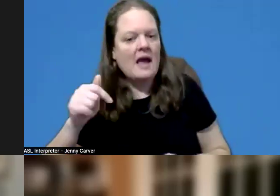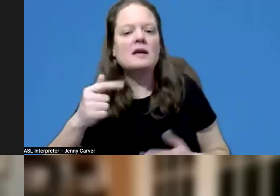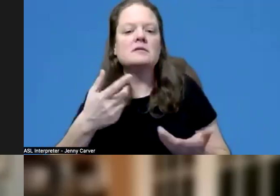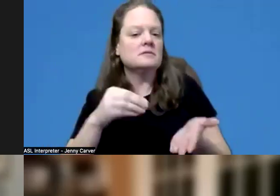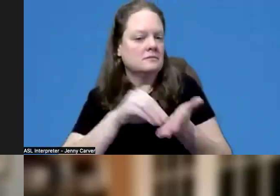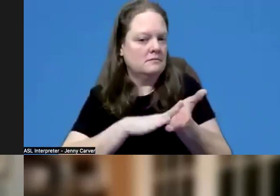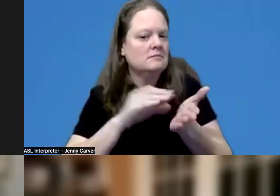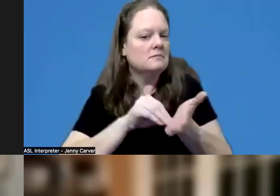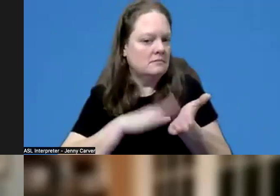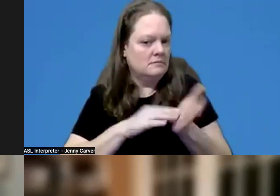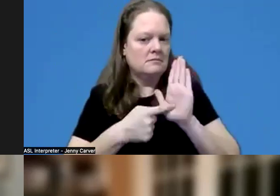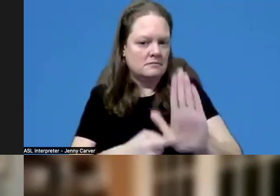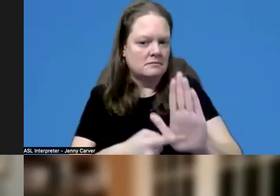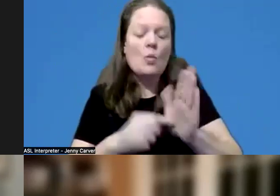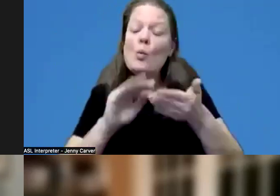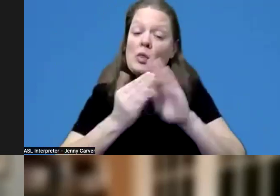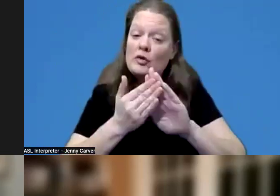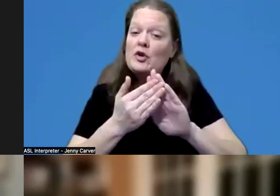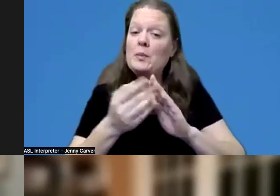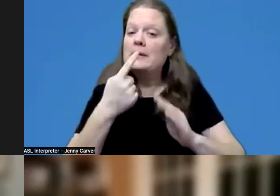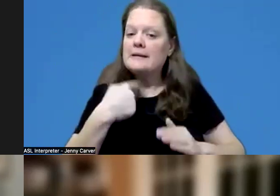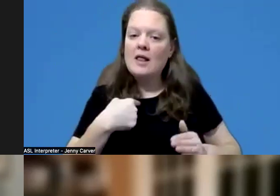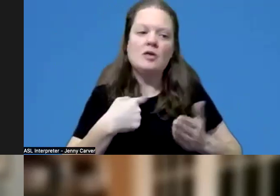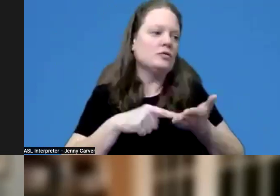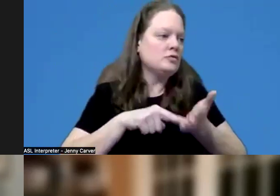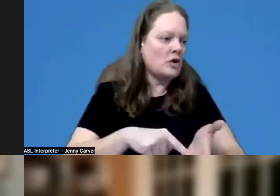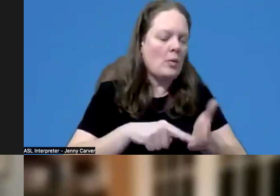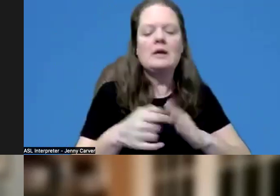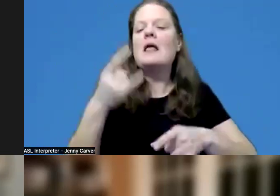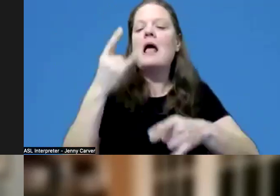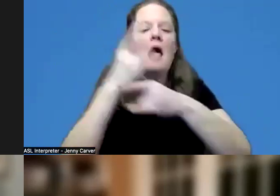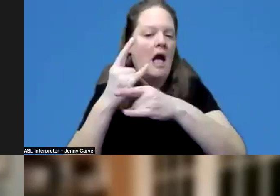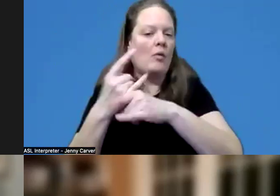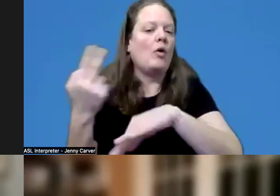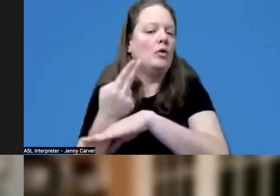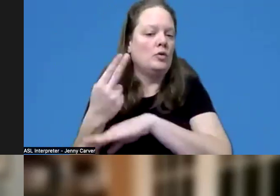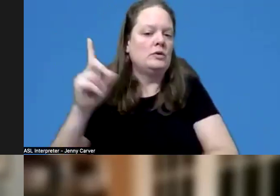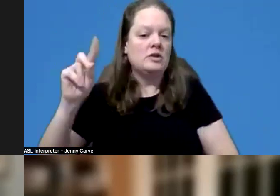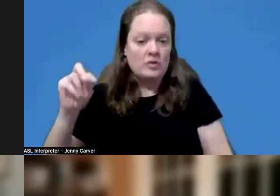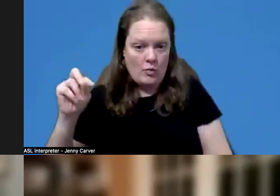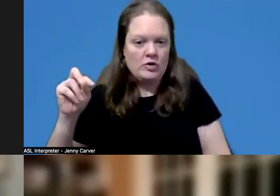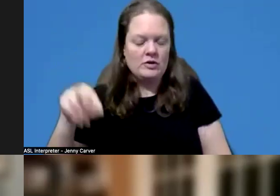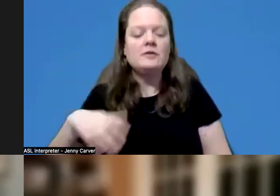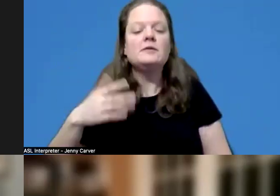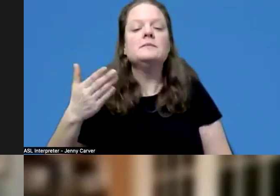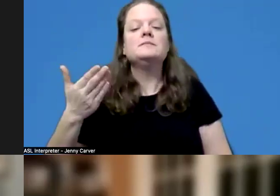the community is showcasing or displaying, which is alcohol use disorder. And yes,